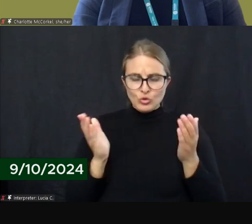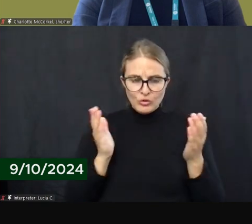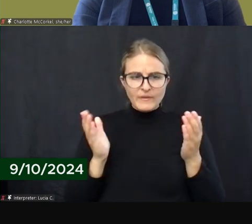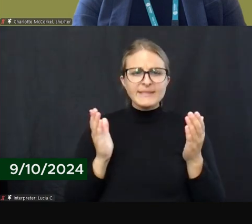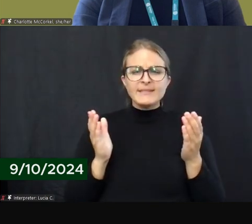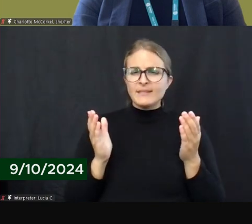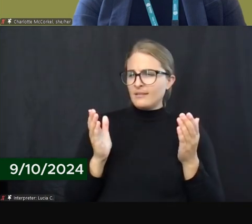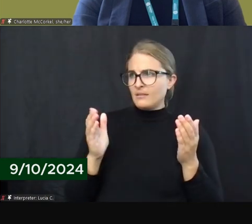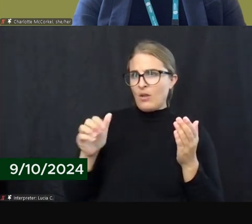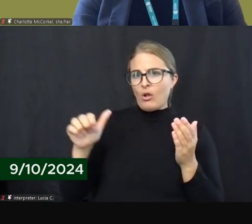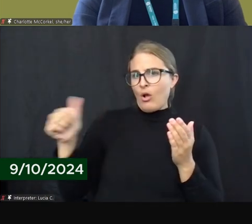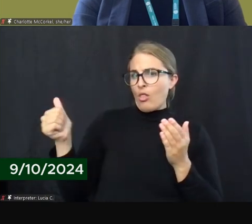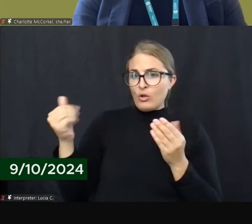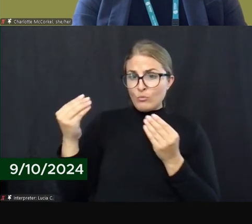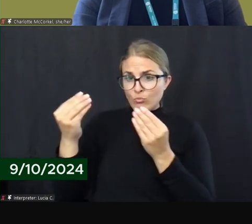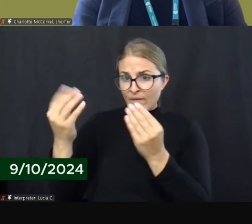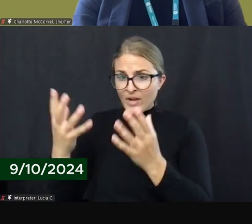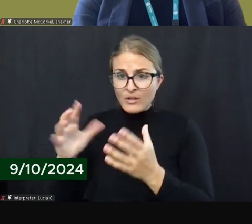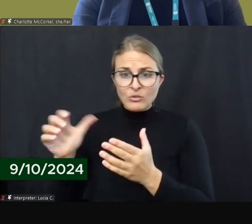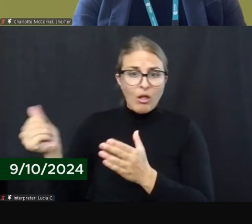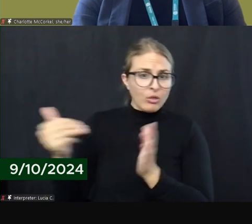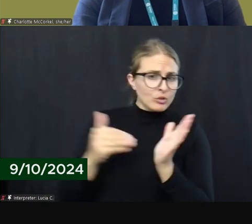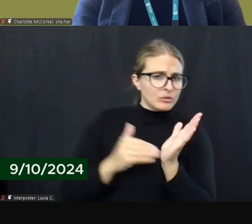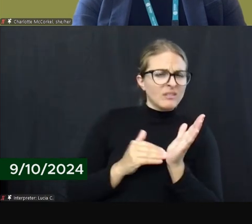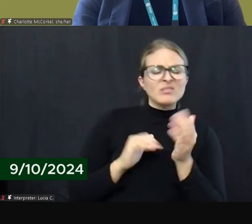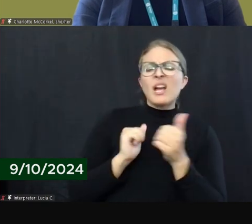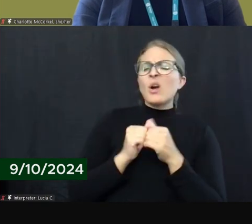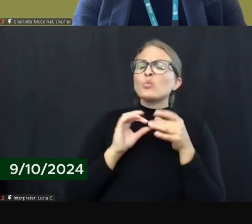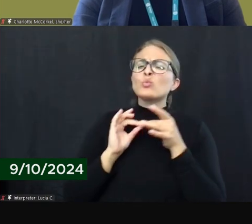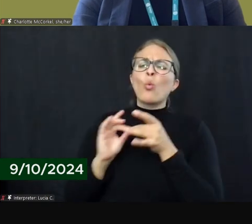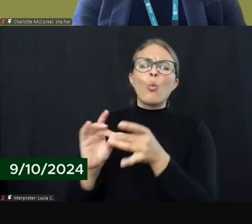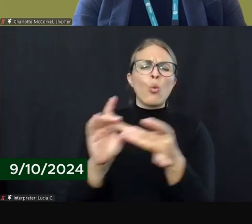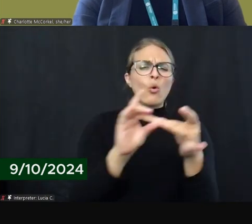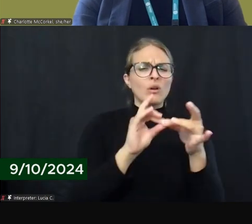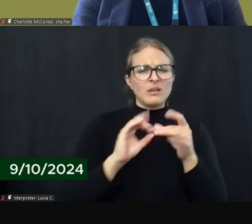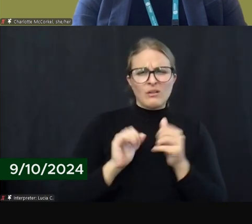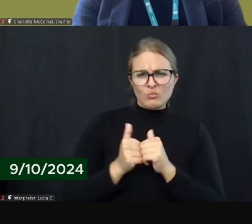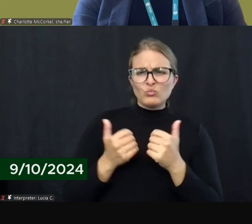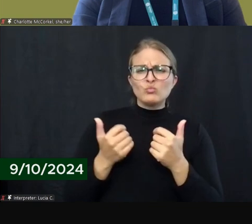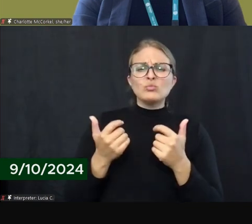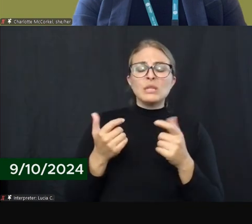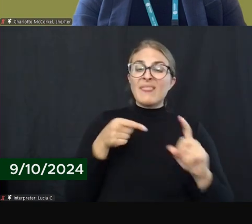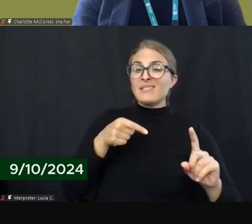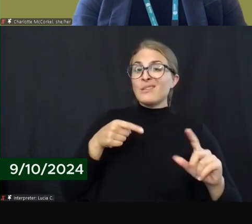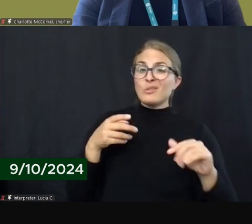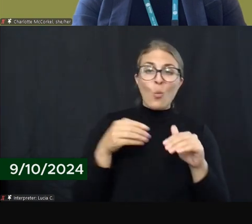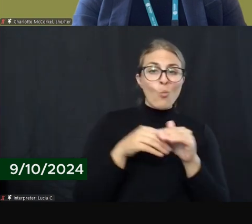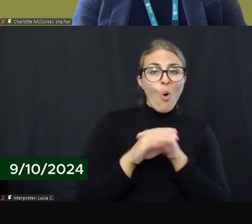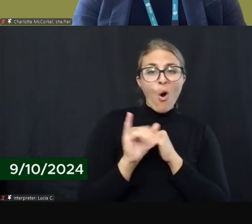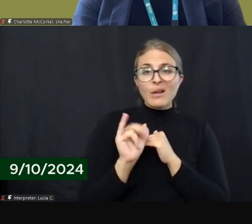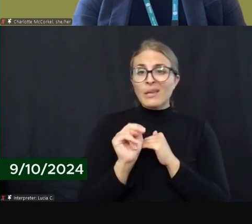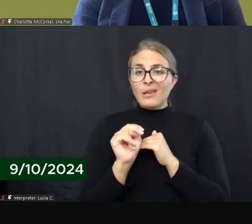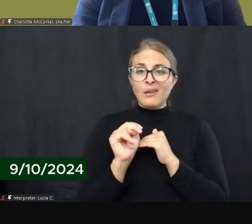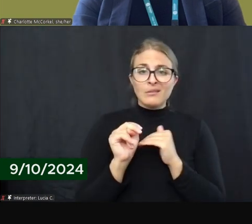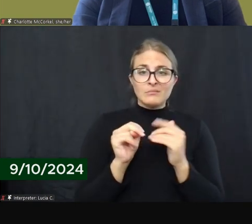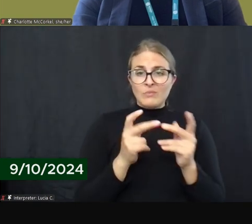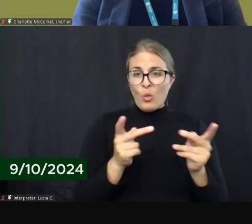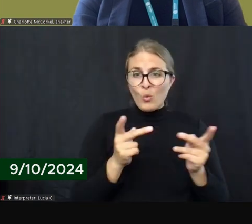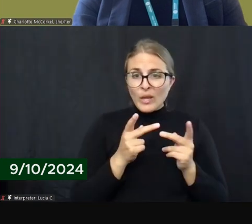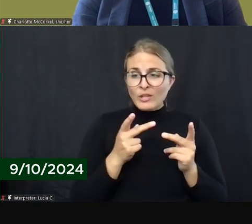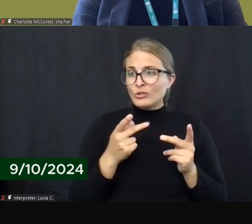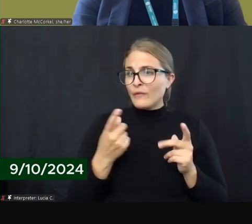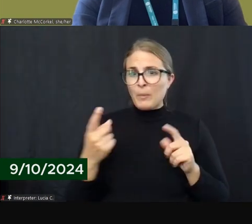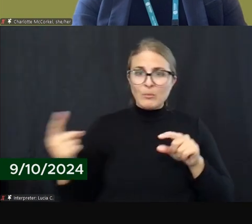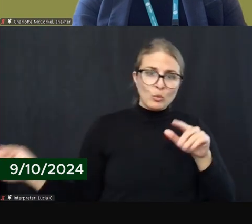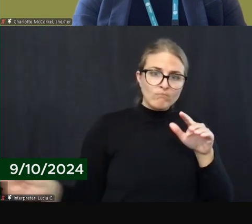with other providers. So obviously we've been sharing that this is a drop in location for folks,